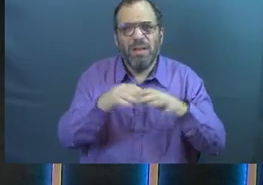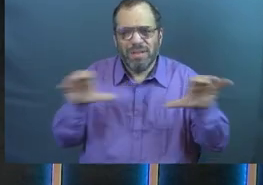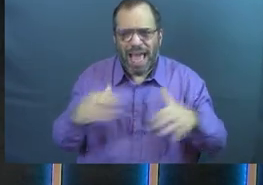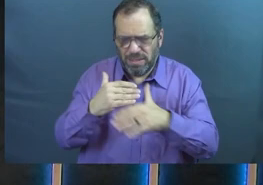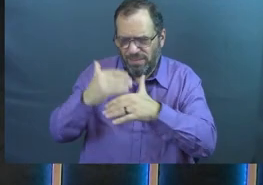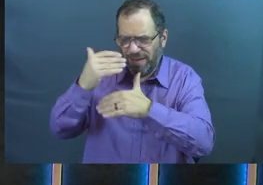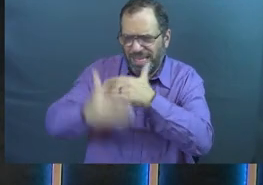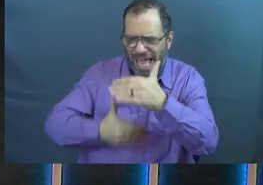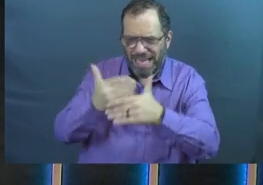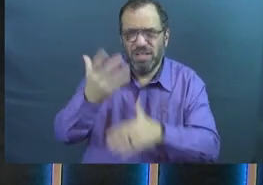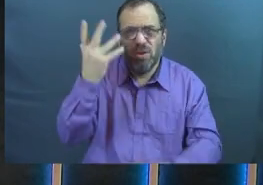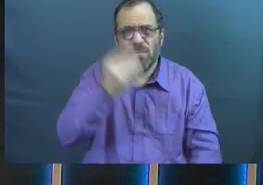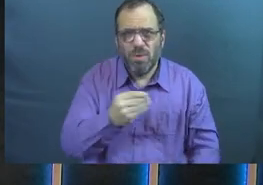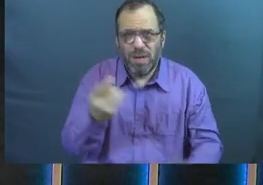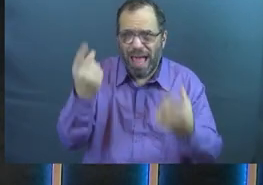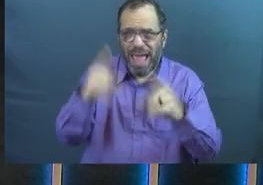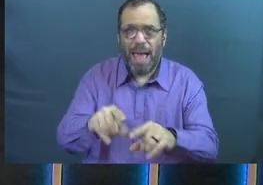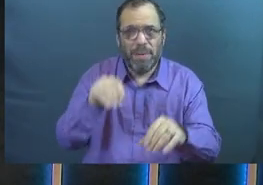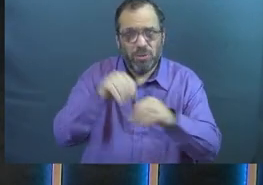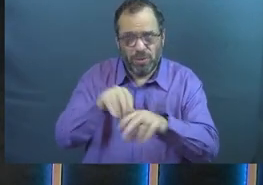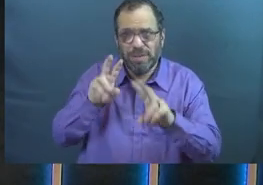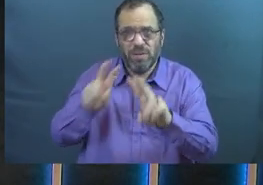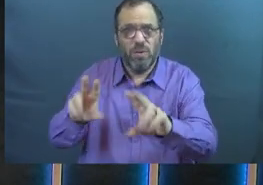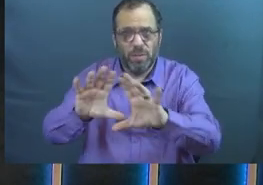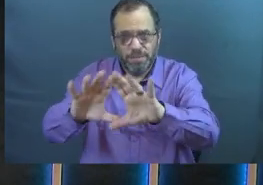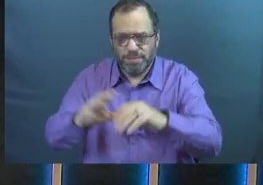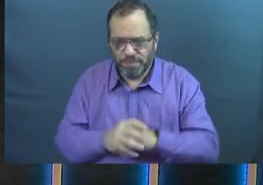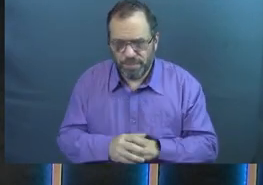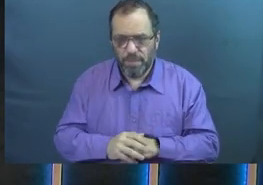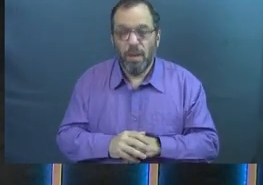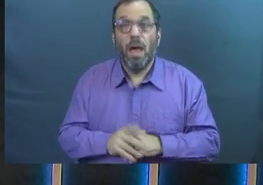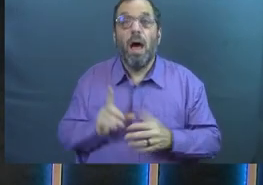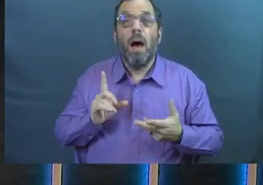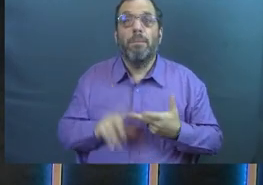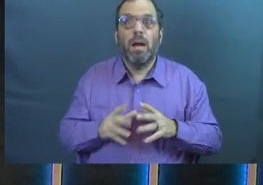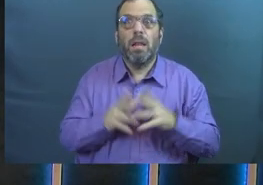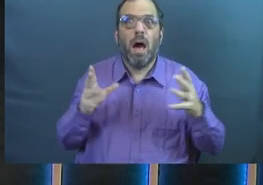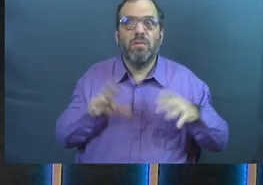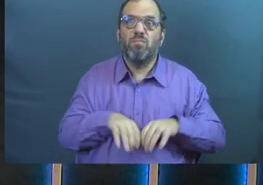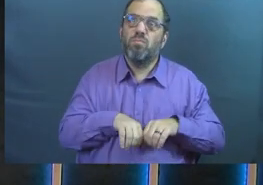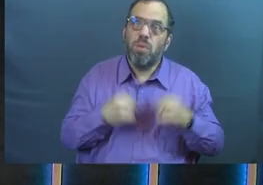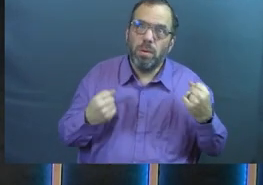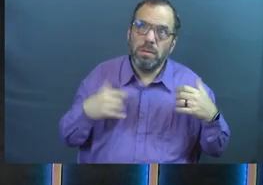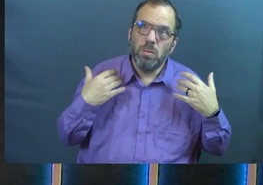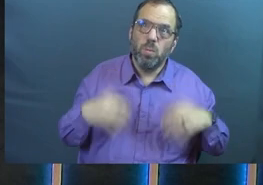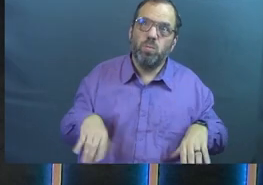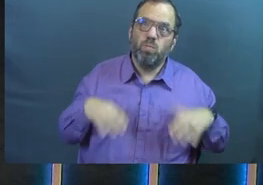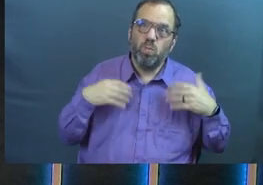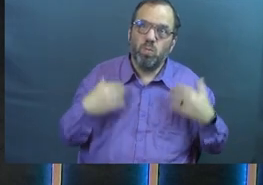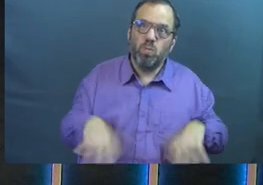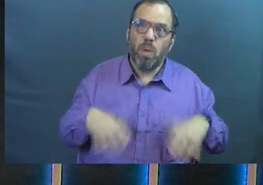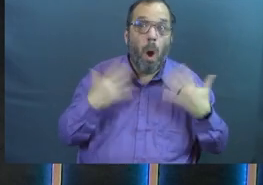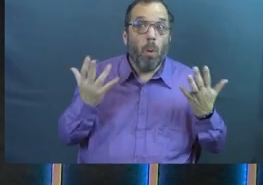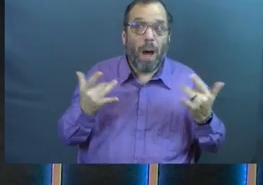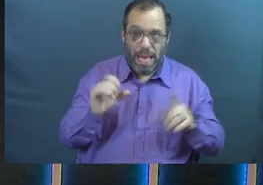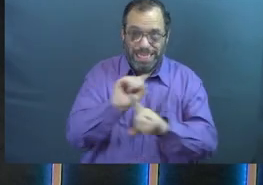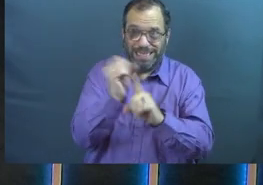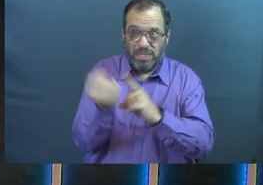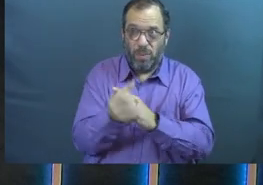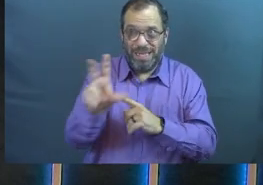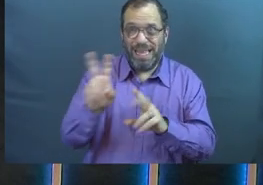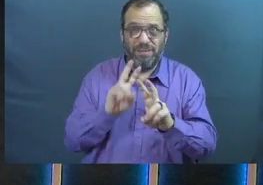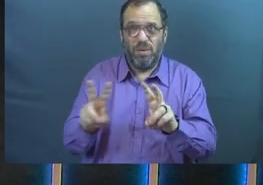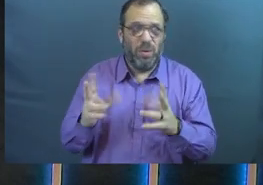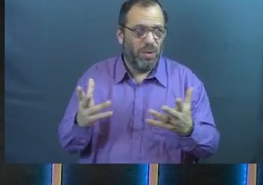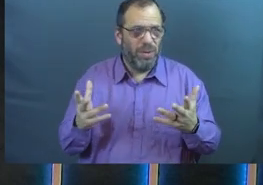of kindness and beauty are going on all around us, but also a ton of brokenness. Because situations like